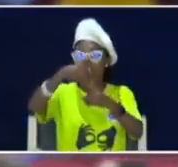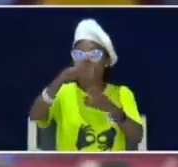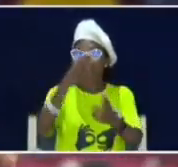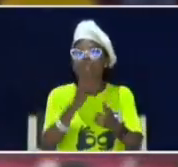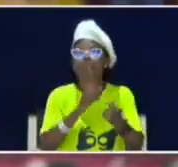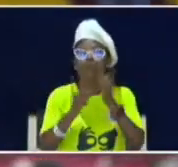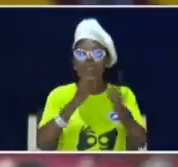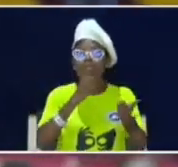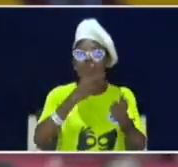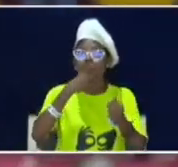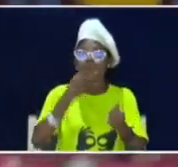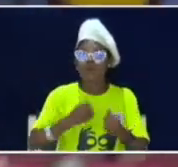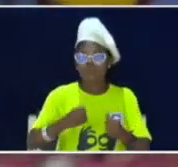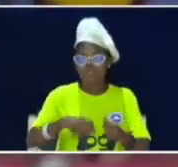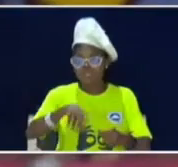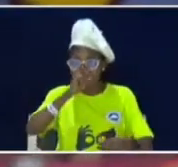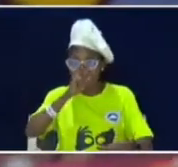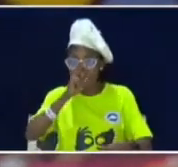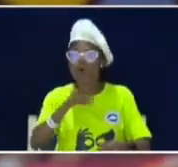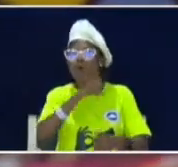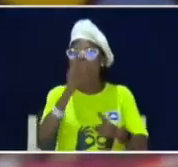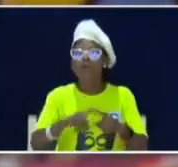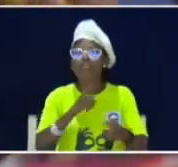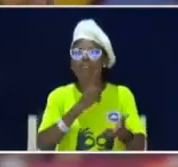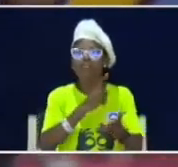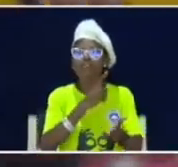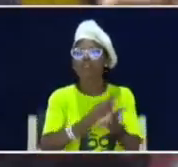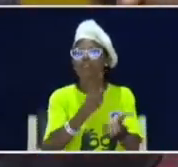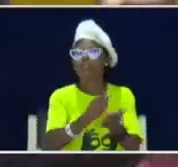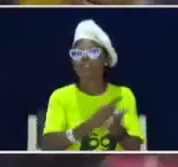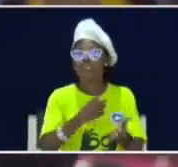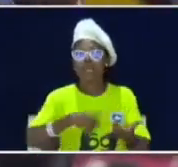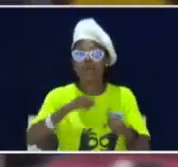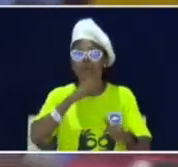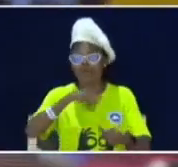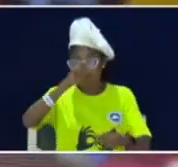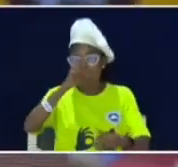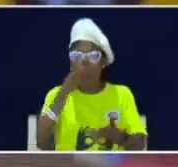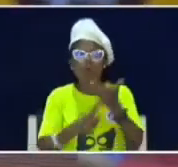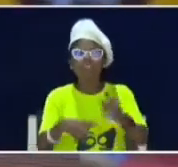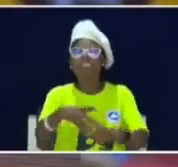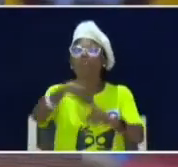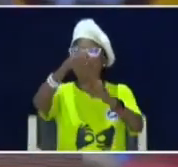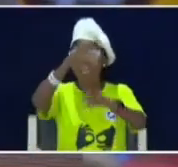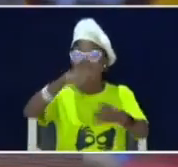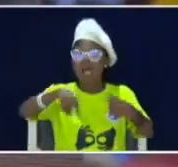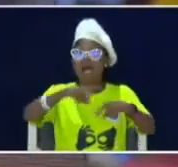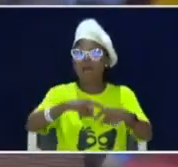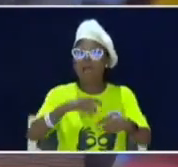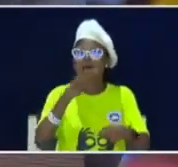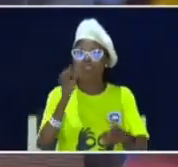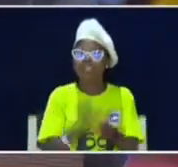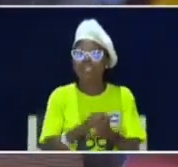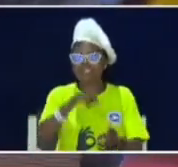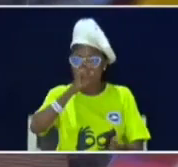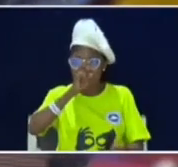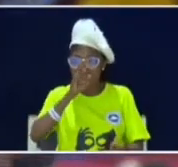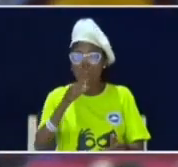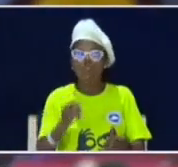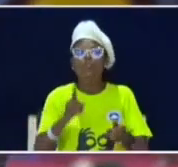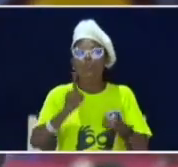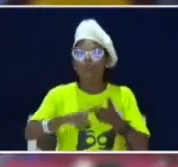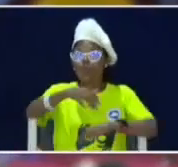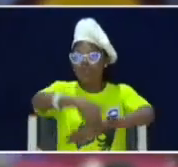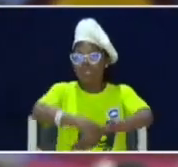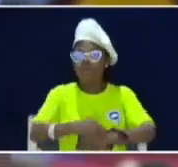to see the Bible making references to eagle. What is it about an eagle that Christians should learn? Tonight, before I move further, I